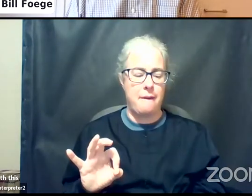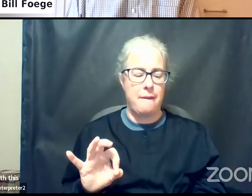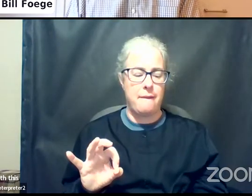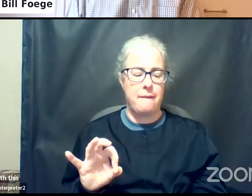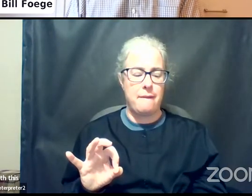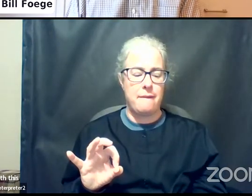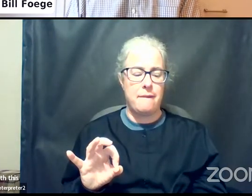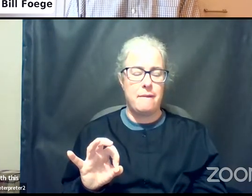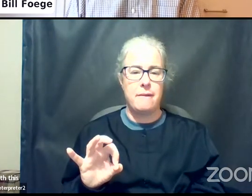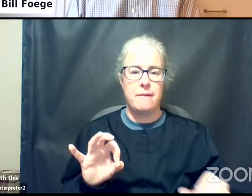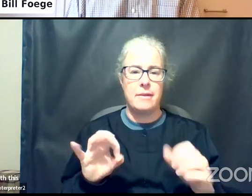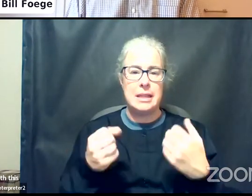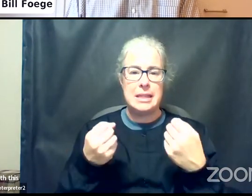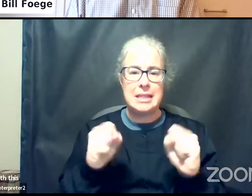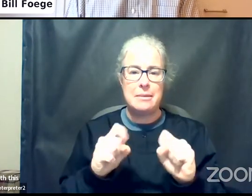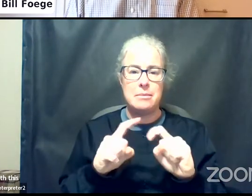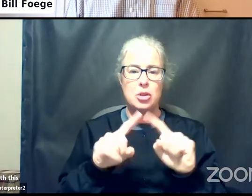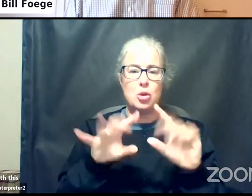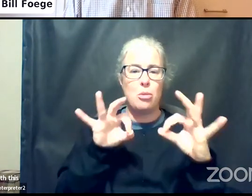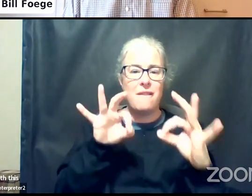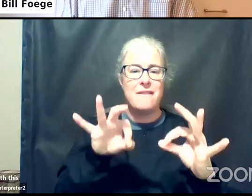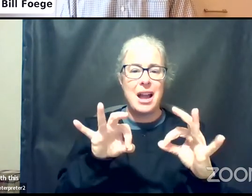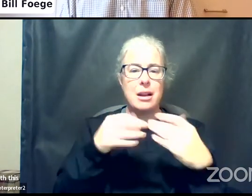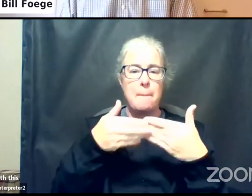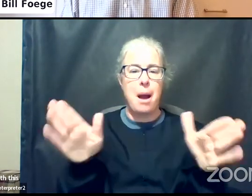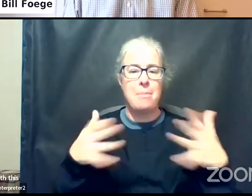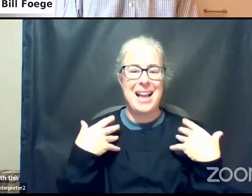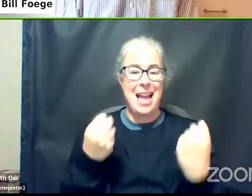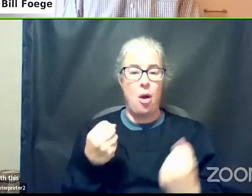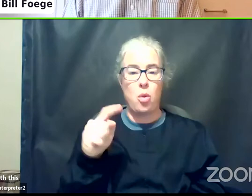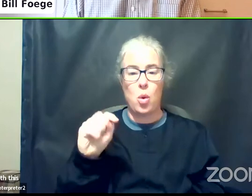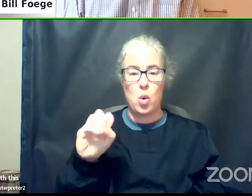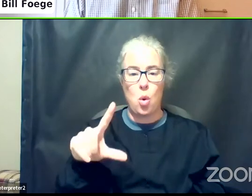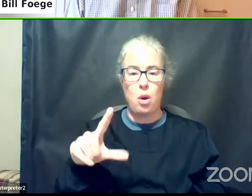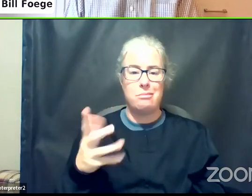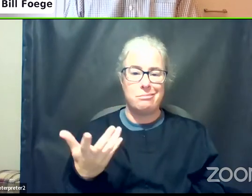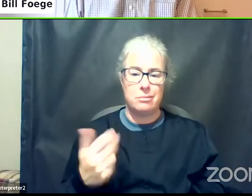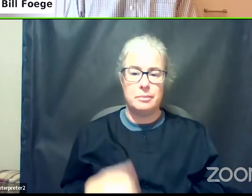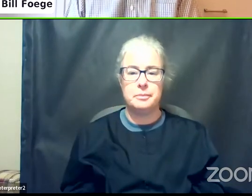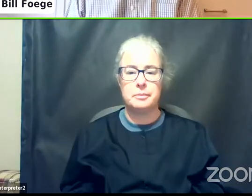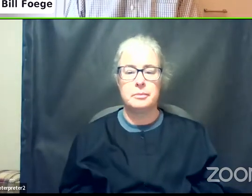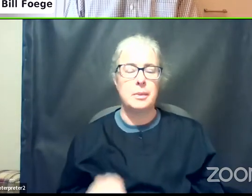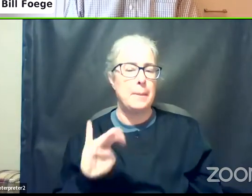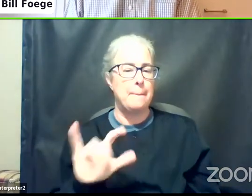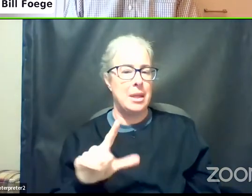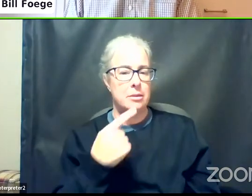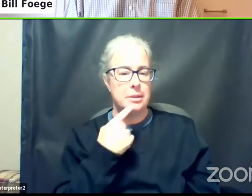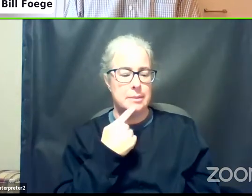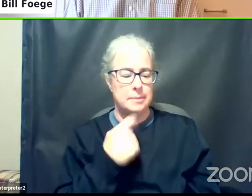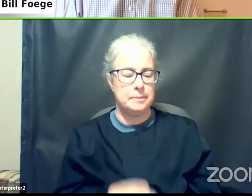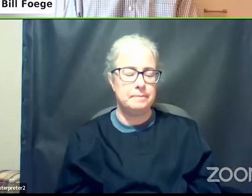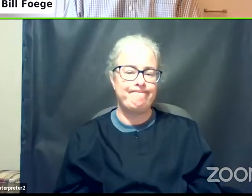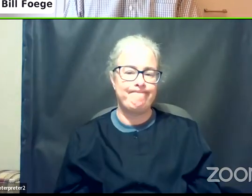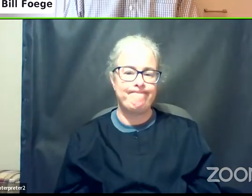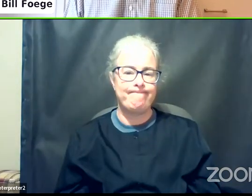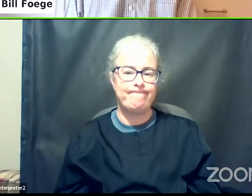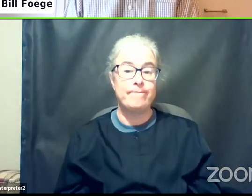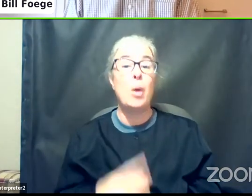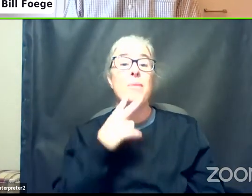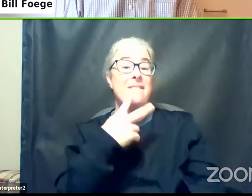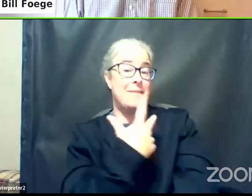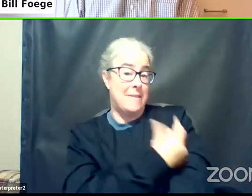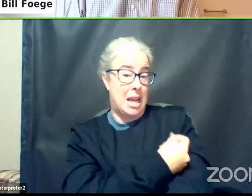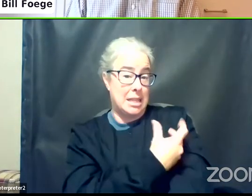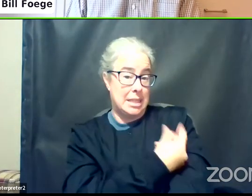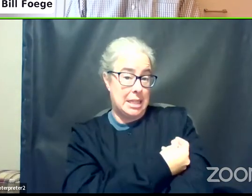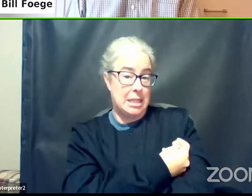attempt to perfect a public health tool well the um with vaccines